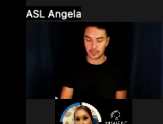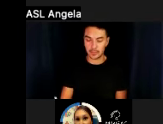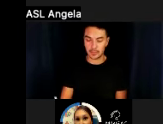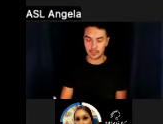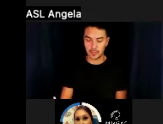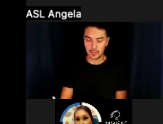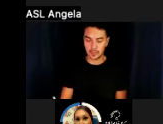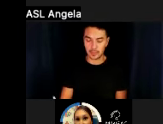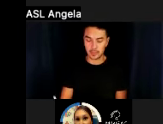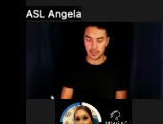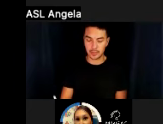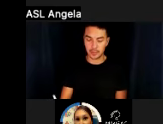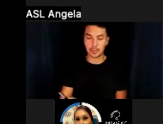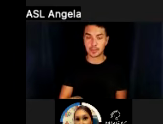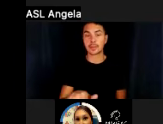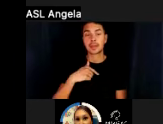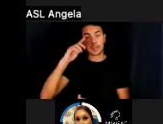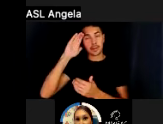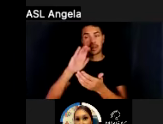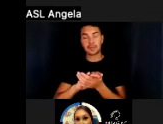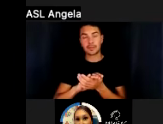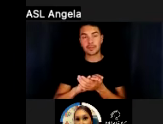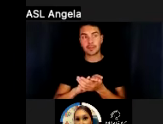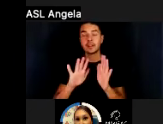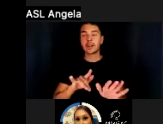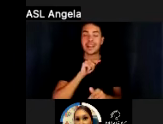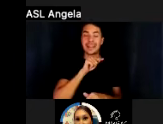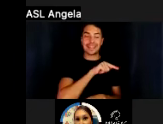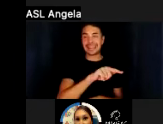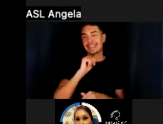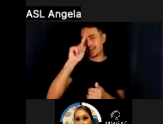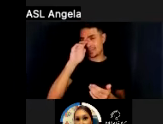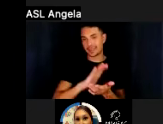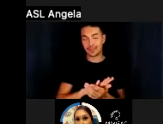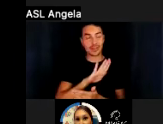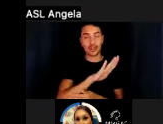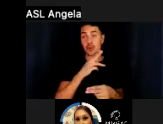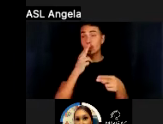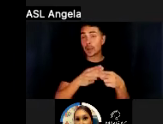I believe they're not believed and their credibility is shot down.